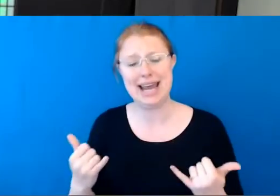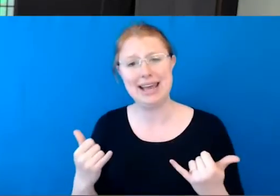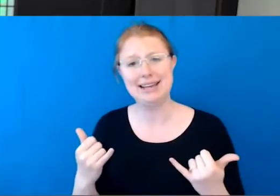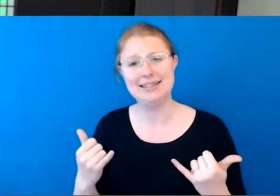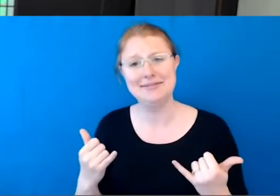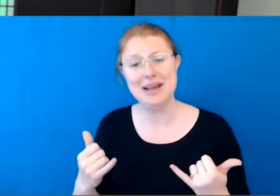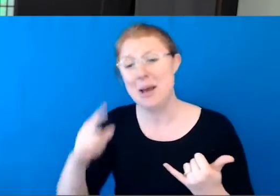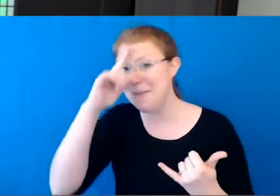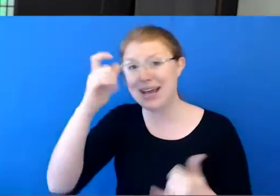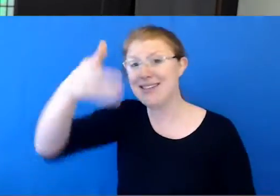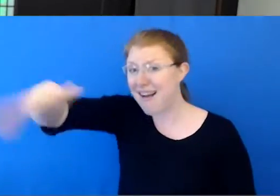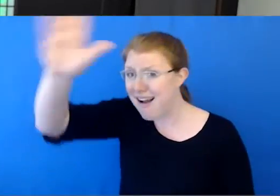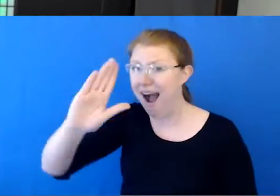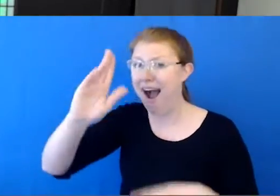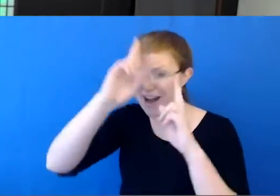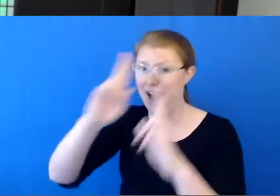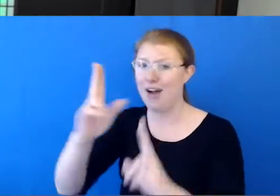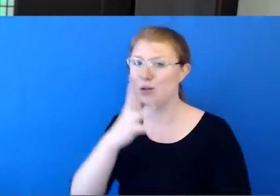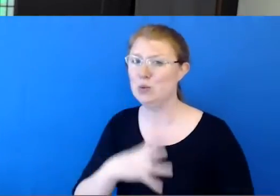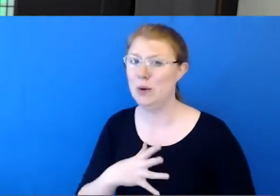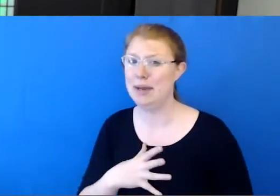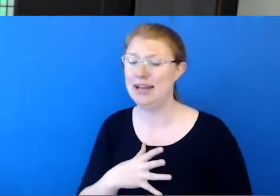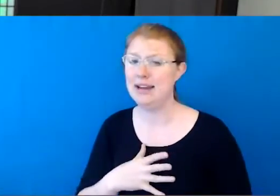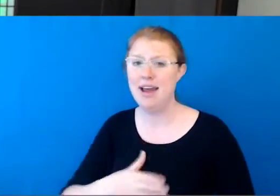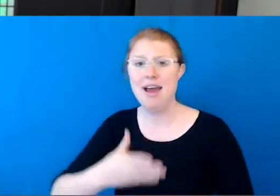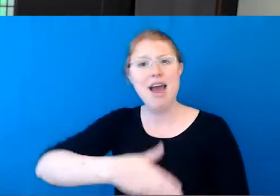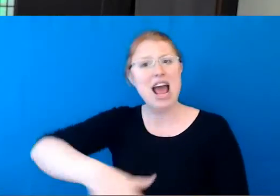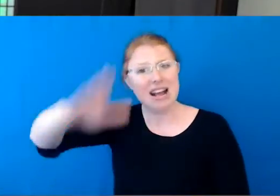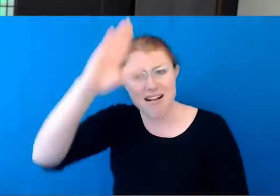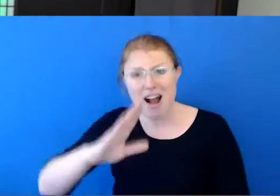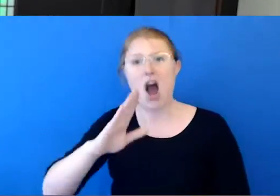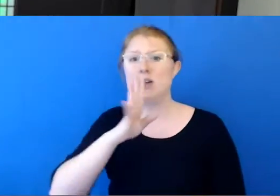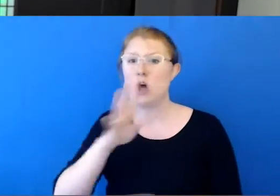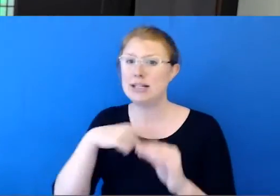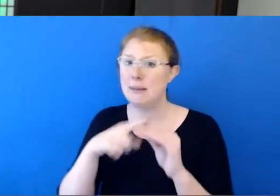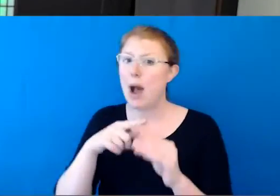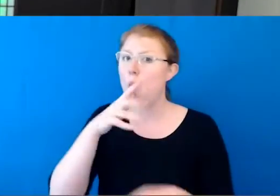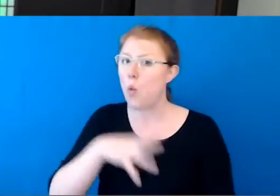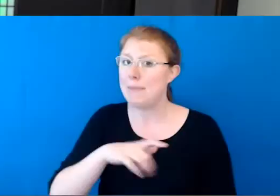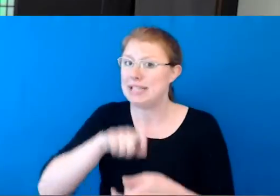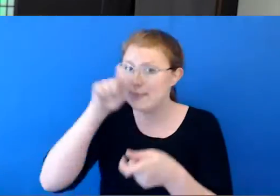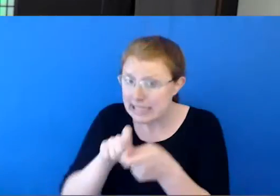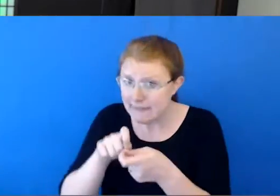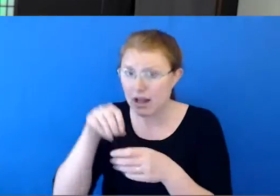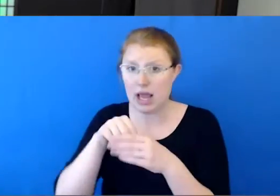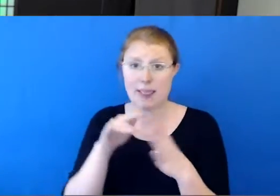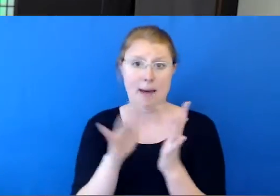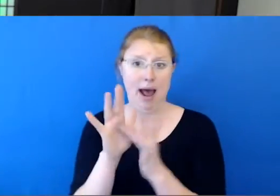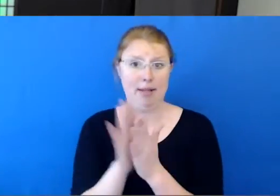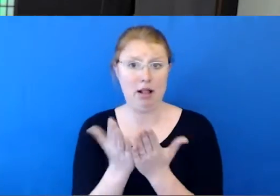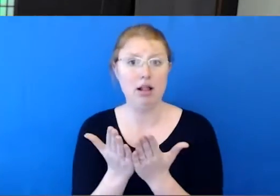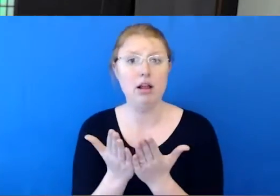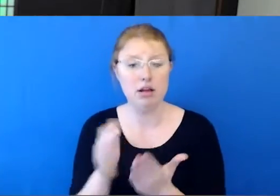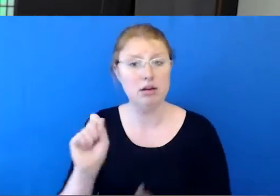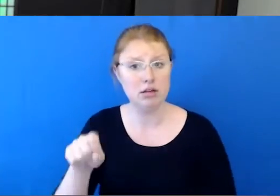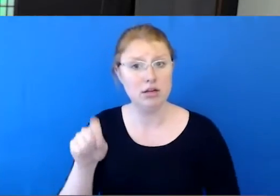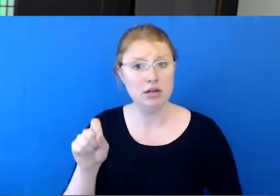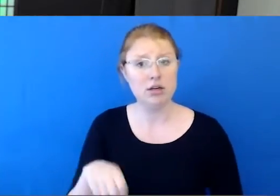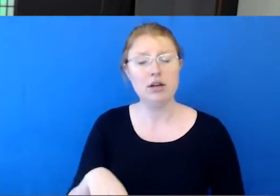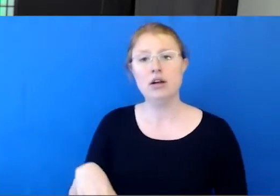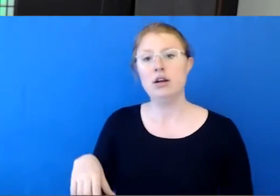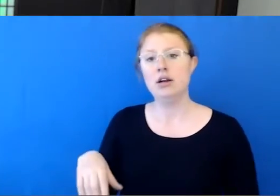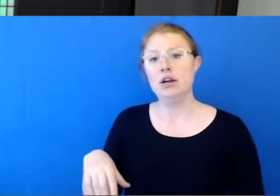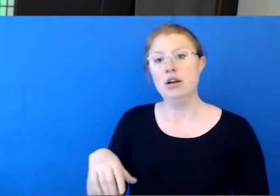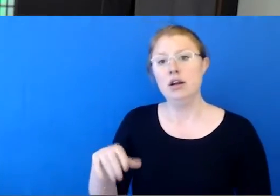ways that God would have us honor you. And God speaks specifically about women in Scripture. In days of